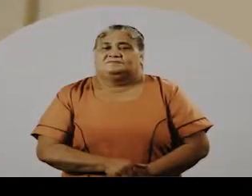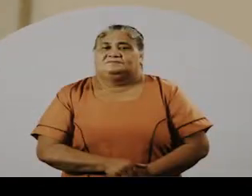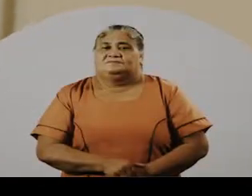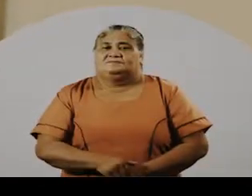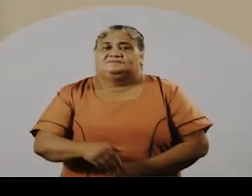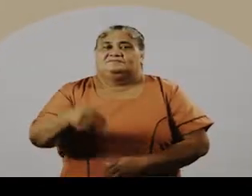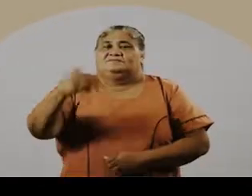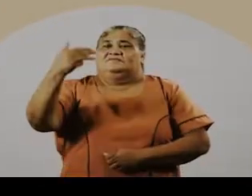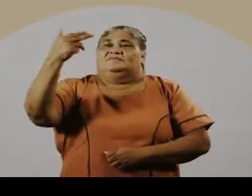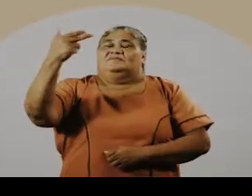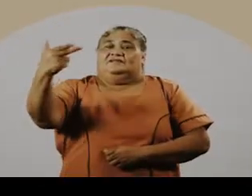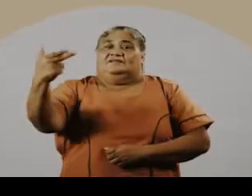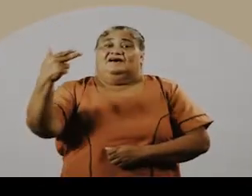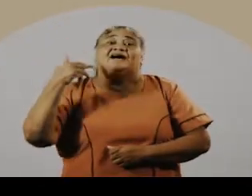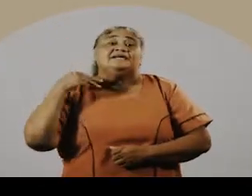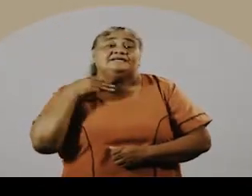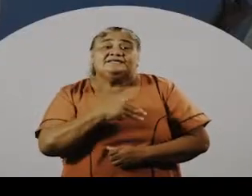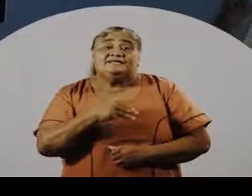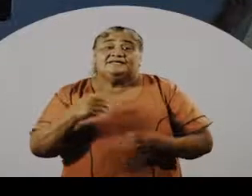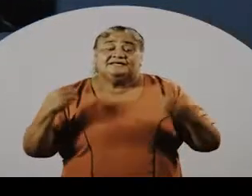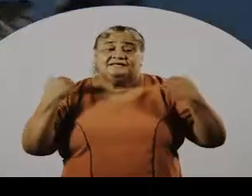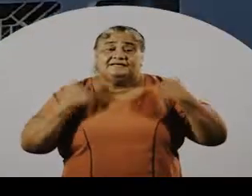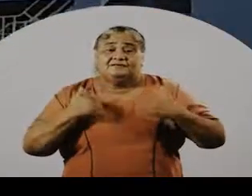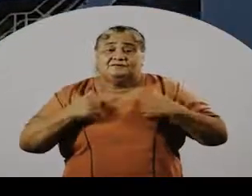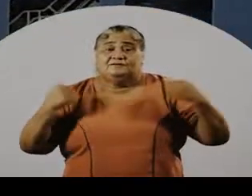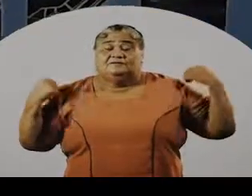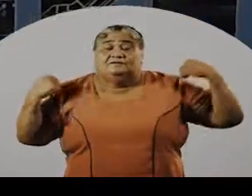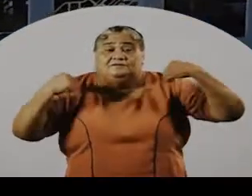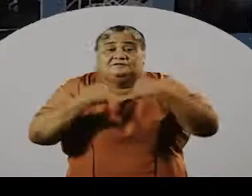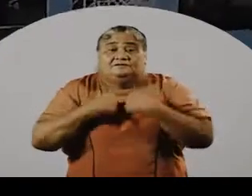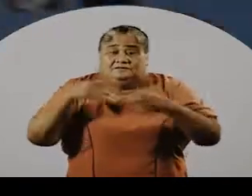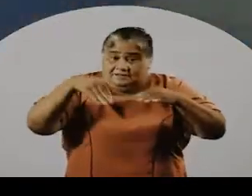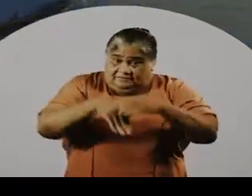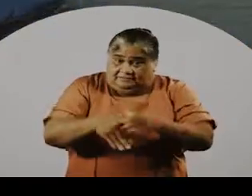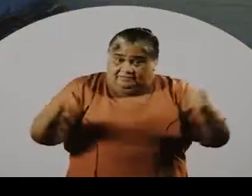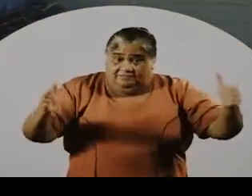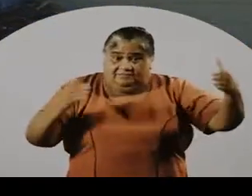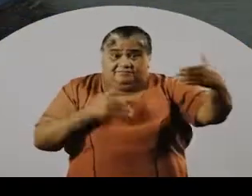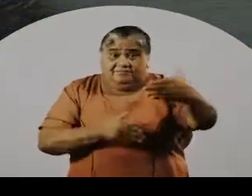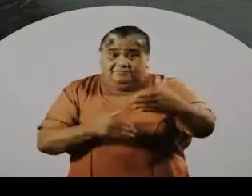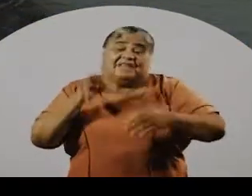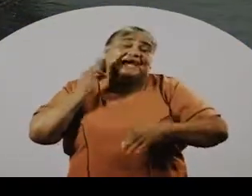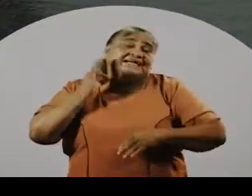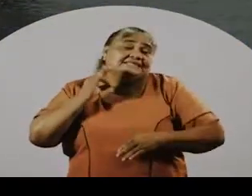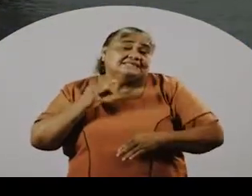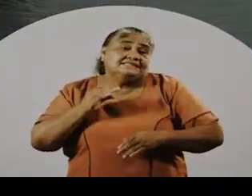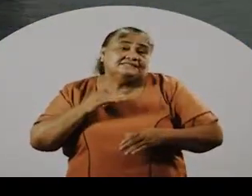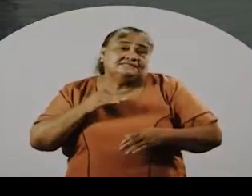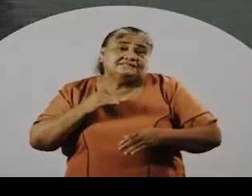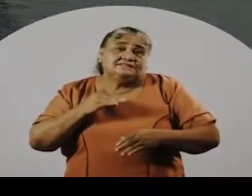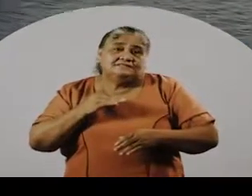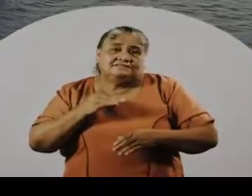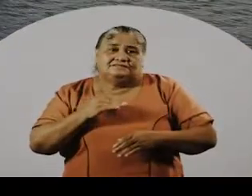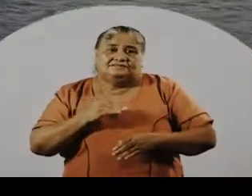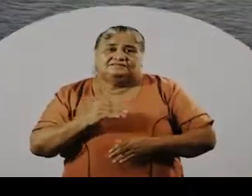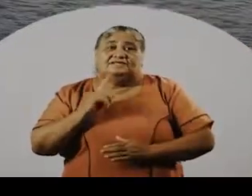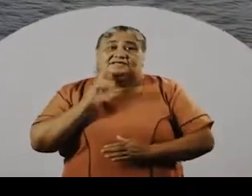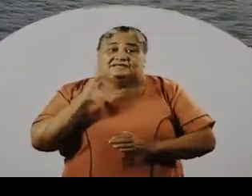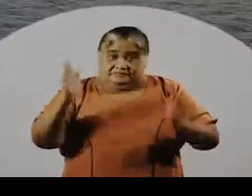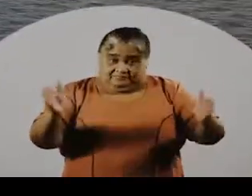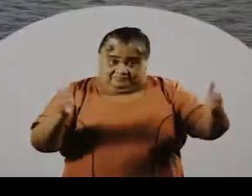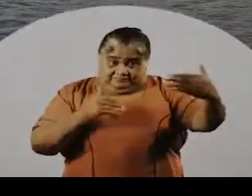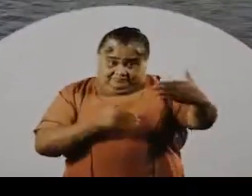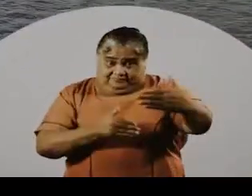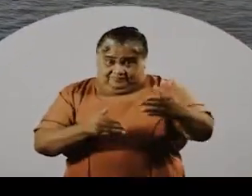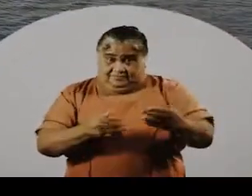E vanu se lau leo fai ofu faola o loo tewina. I te tonu o pusa papae nei. O loo iai lunga le fai longa le nei. O le nei pusa o loo